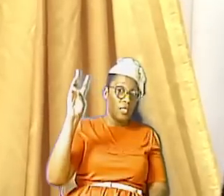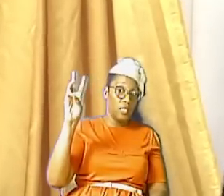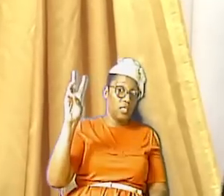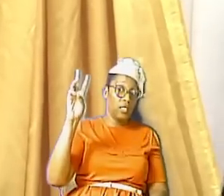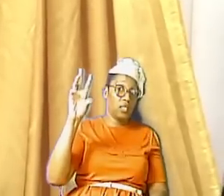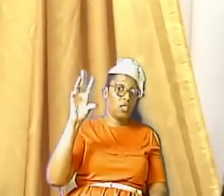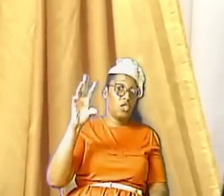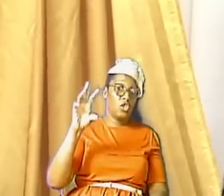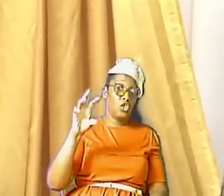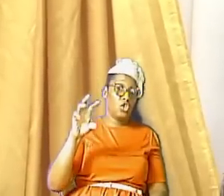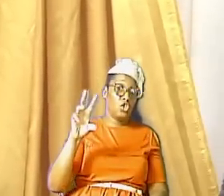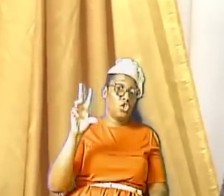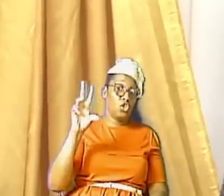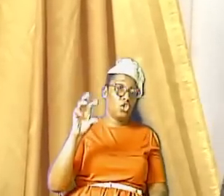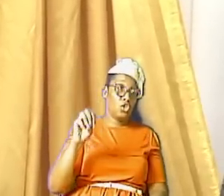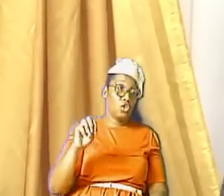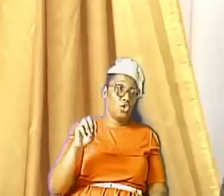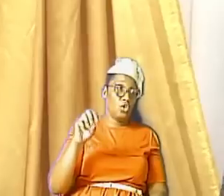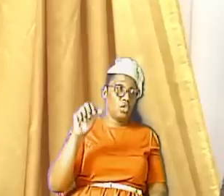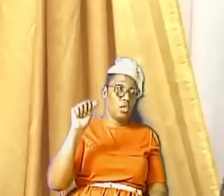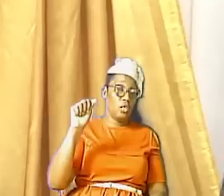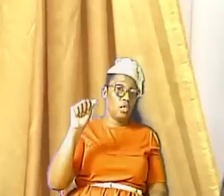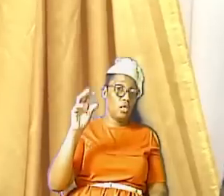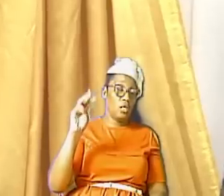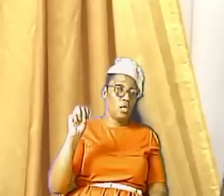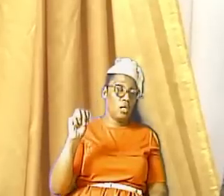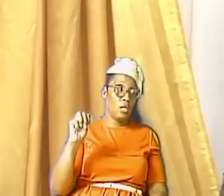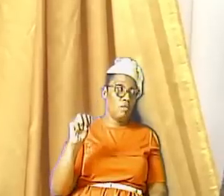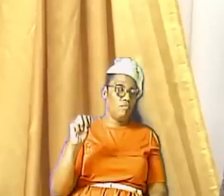6:30 a.m., but it won't be leaving